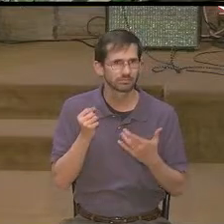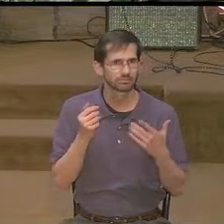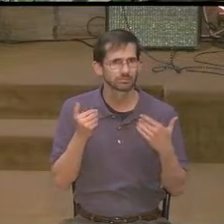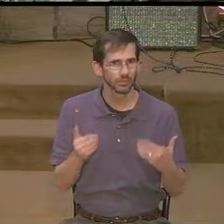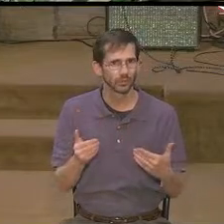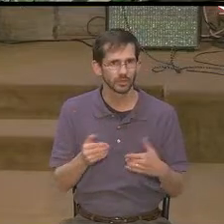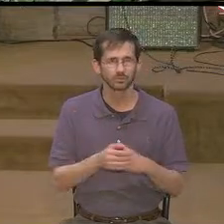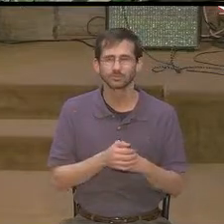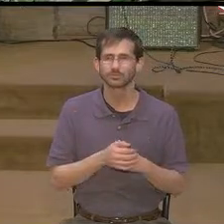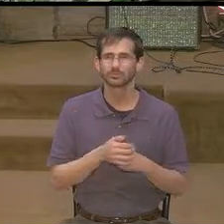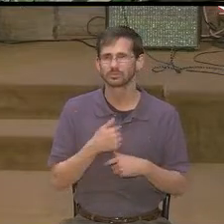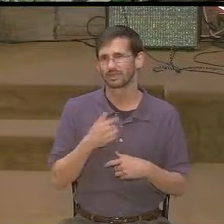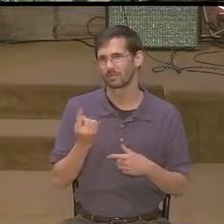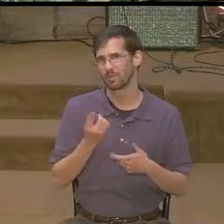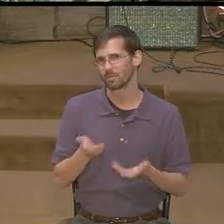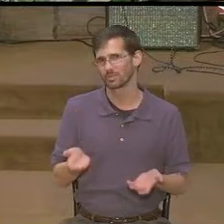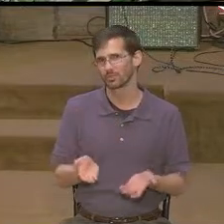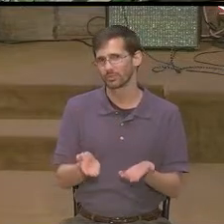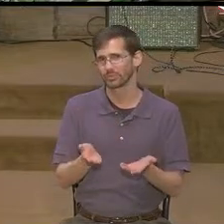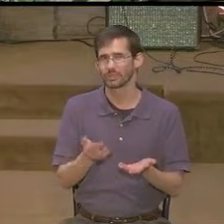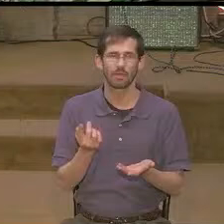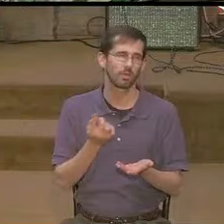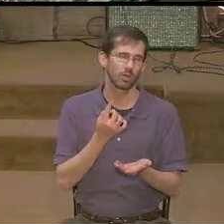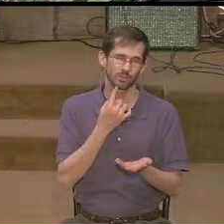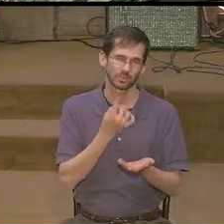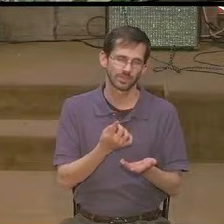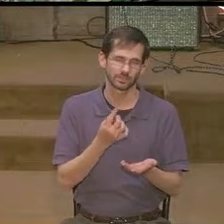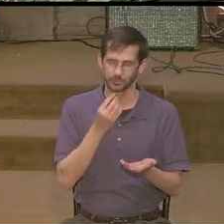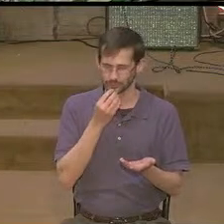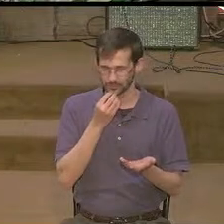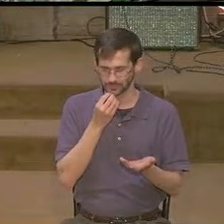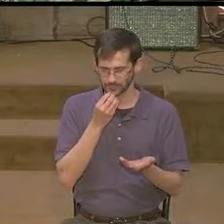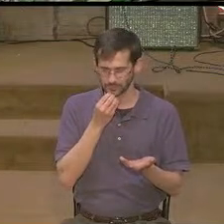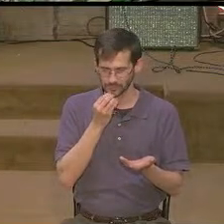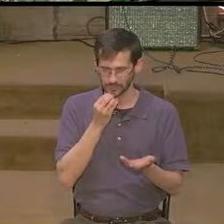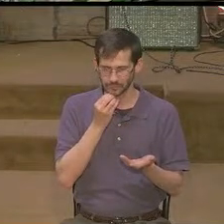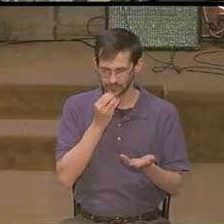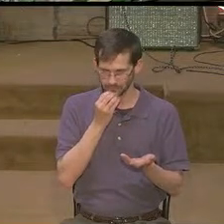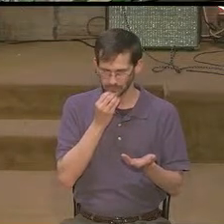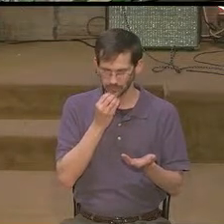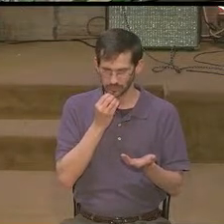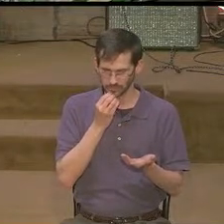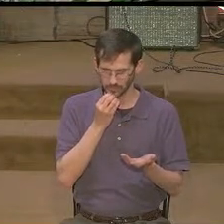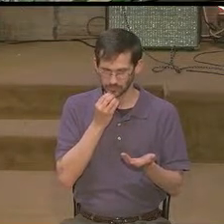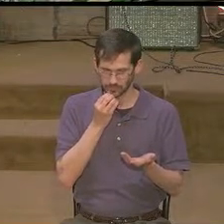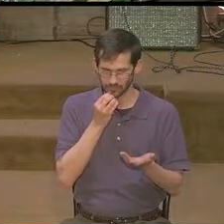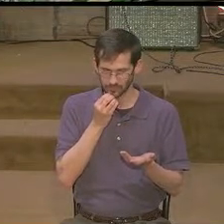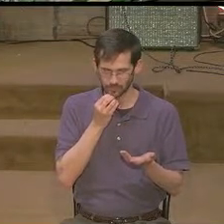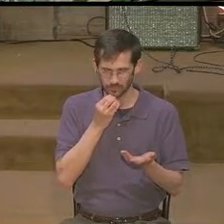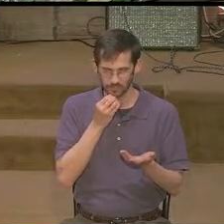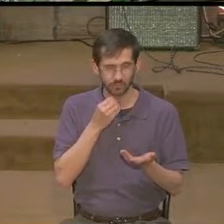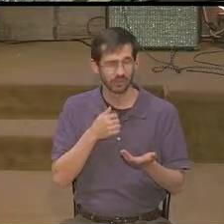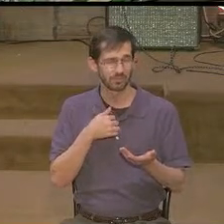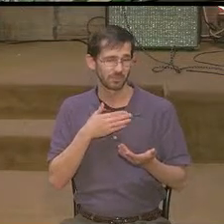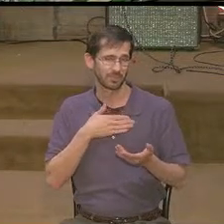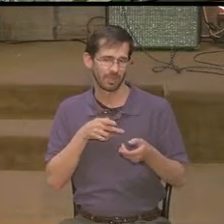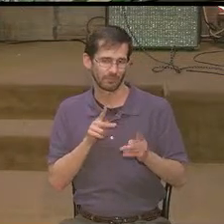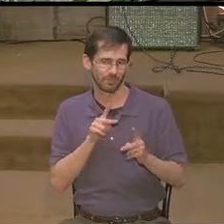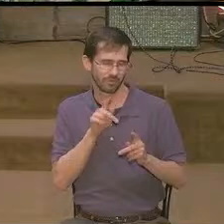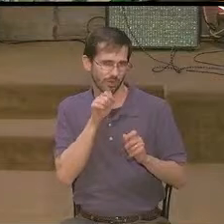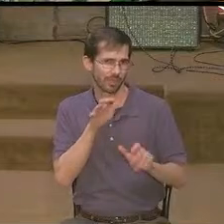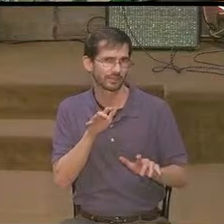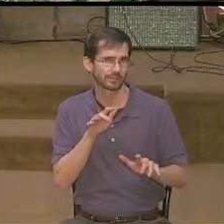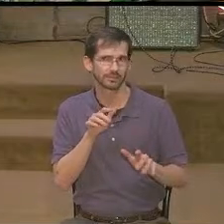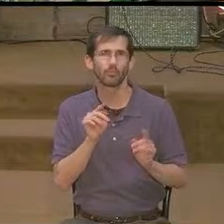going to encourage you. I always tell you that it is always my blessing, my privilege. It is a privilege for a pastor to